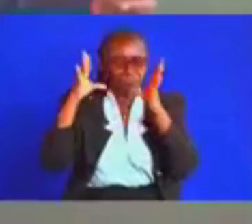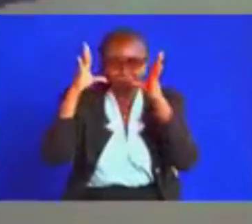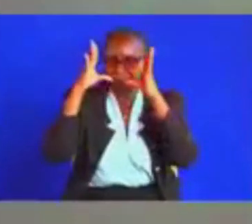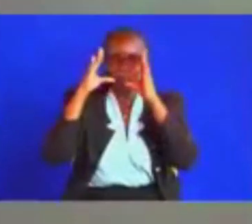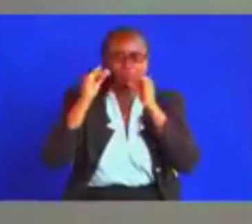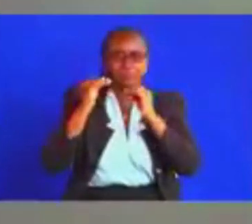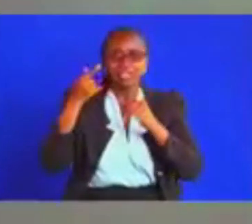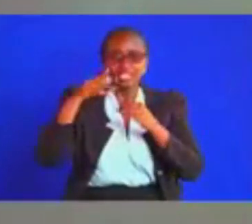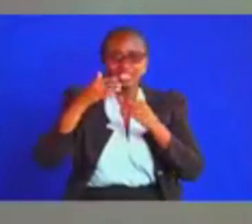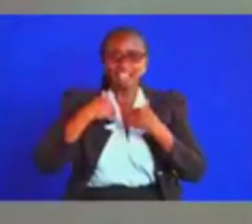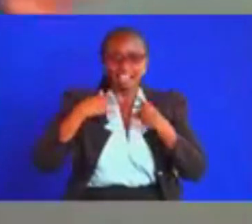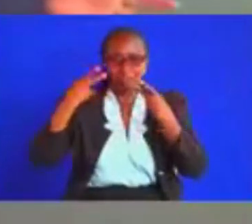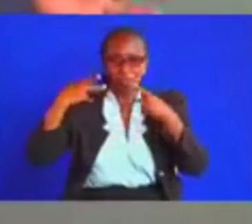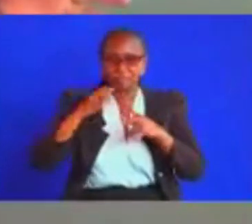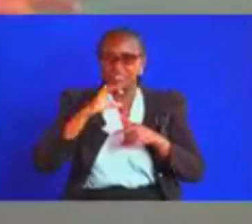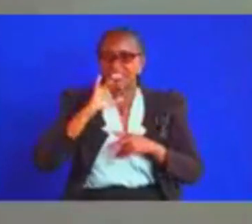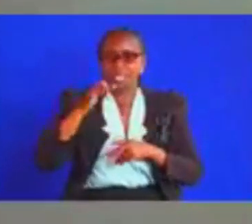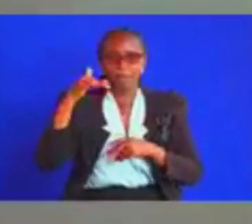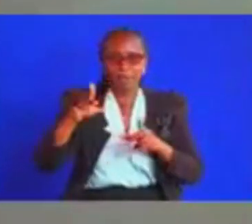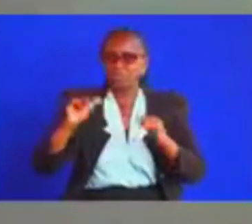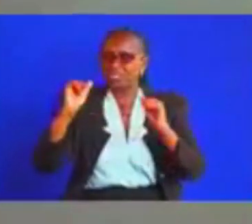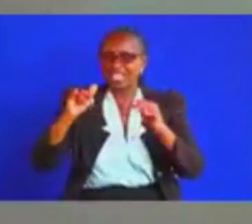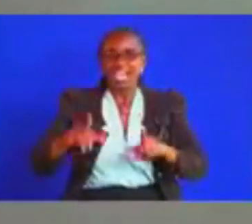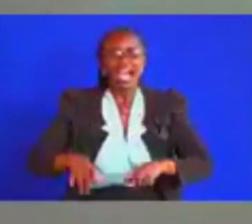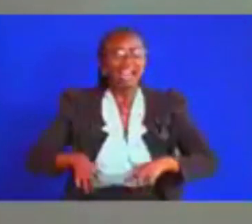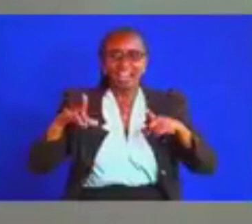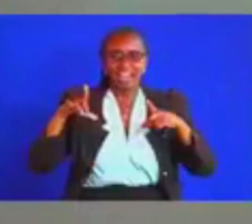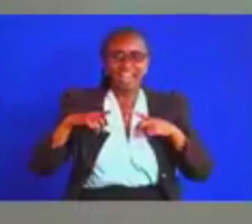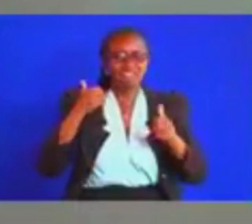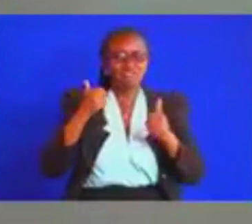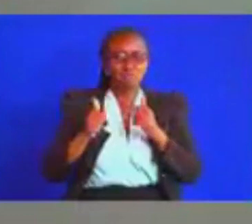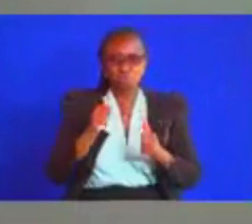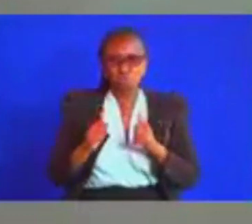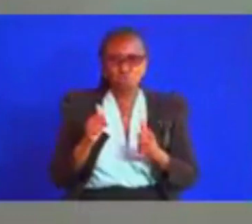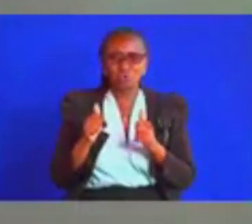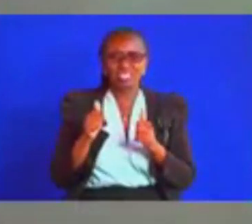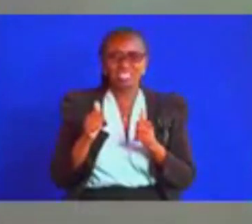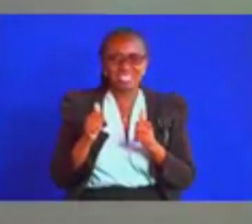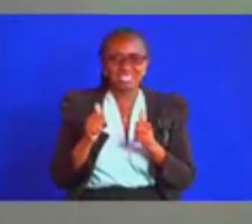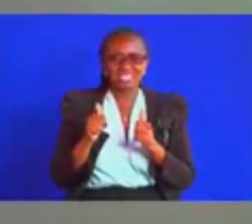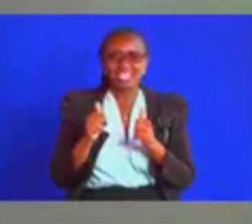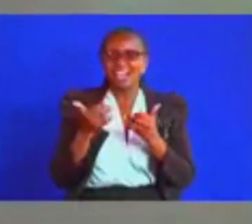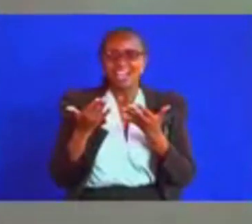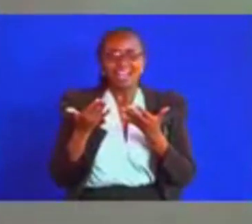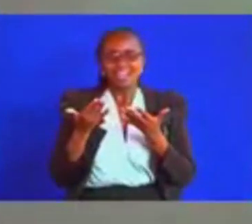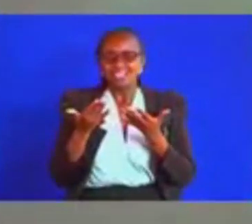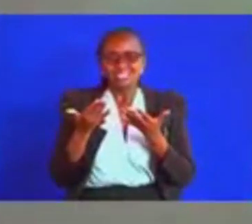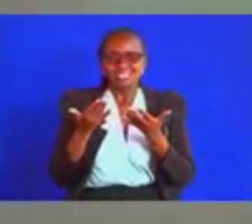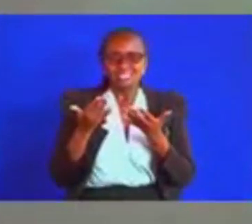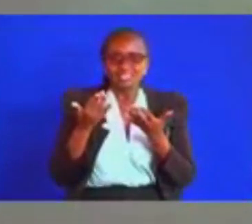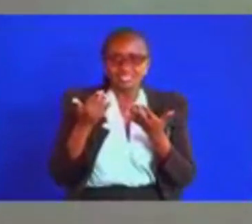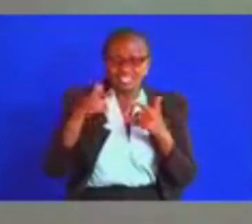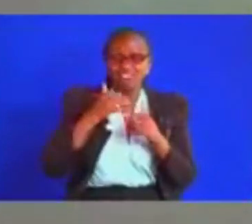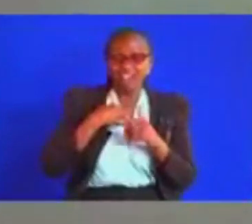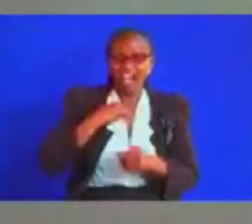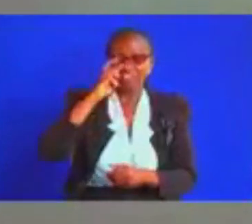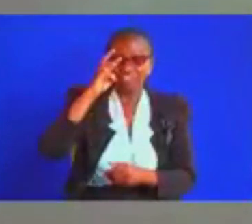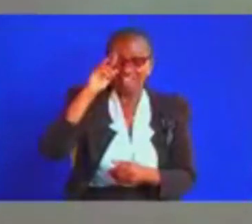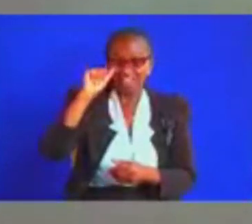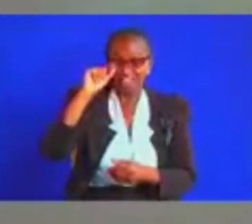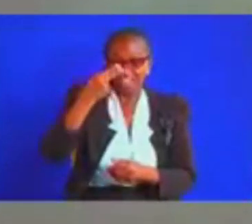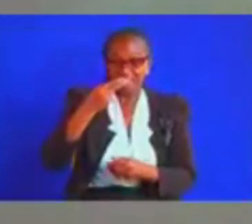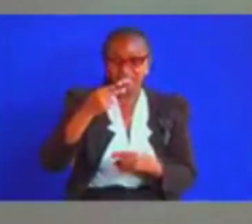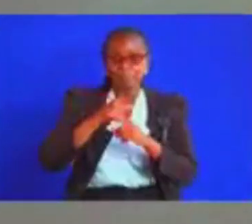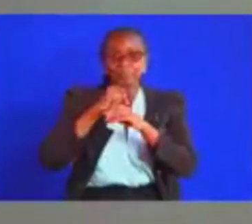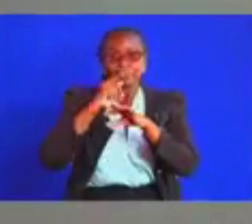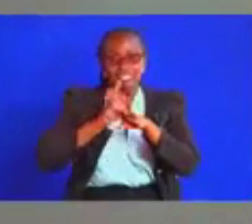his sons to live in such lawlessness, piling up wrath upon himself and his sons. However,